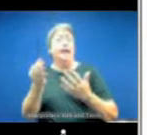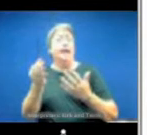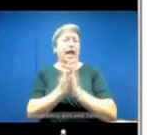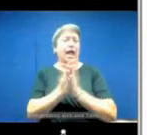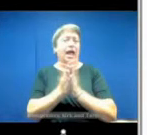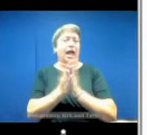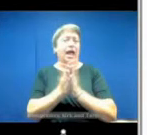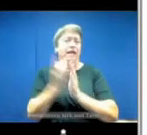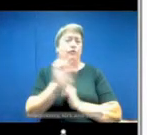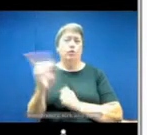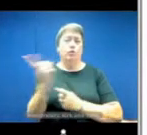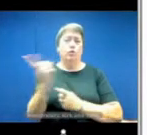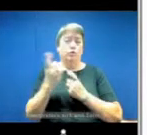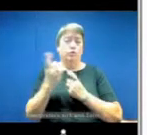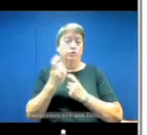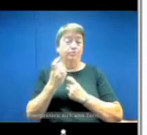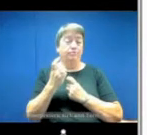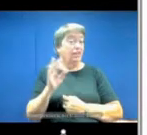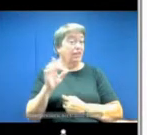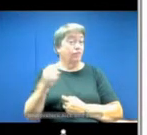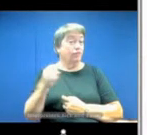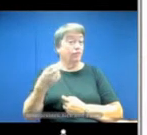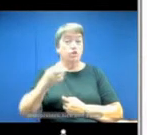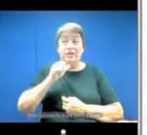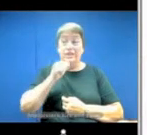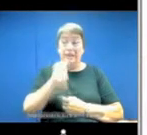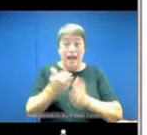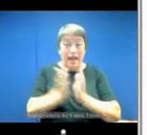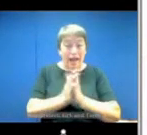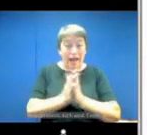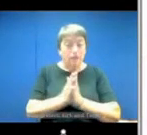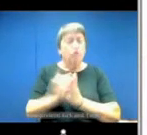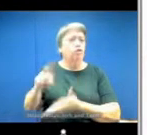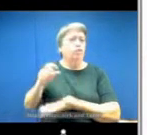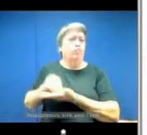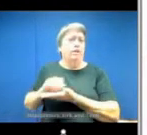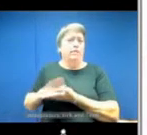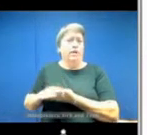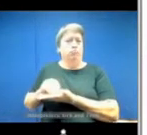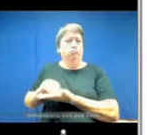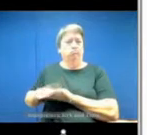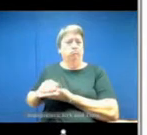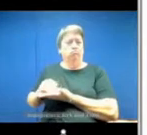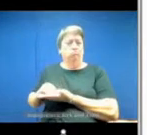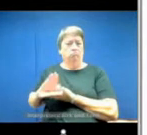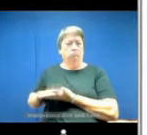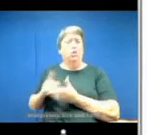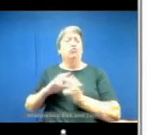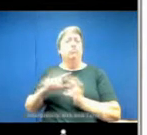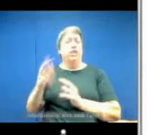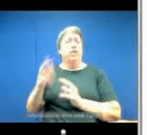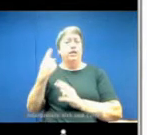please write them down and wait for Carla to ask for them. I'd like to also talk a few minutes about